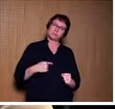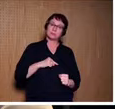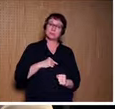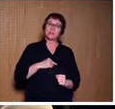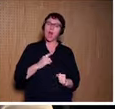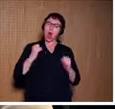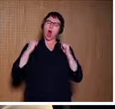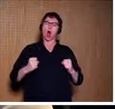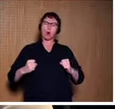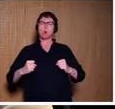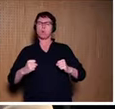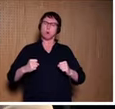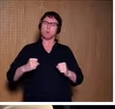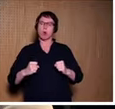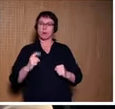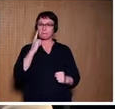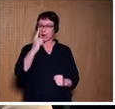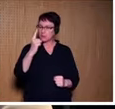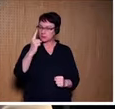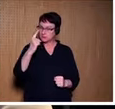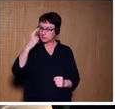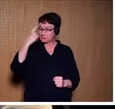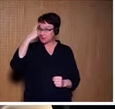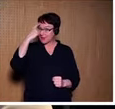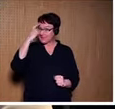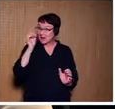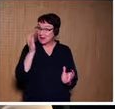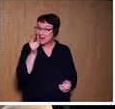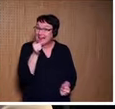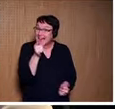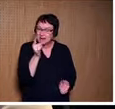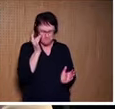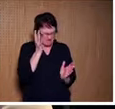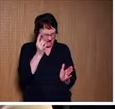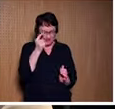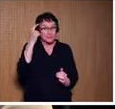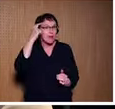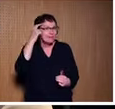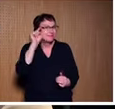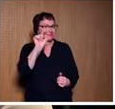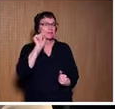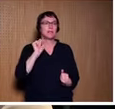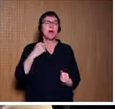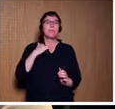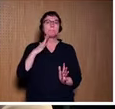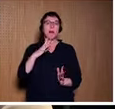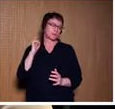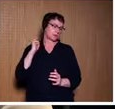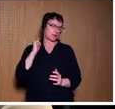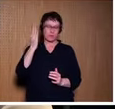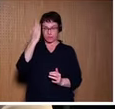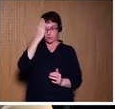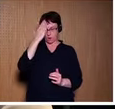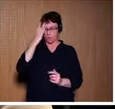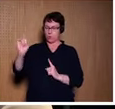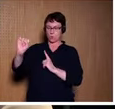smarter. Now, first thing about being smart is realizing what type of battle are we fighting. As we heard from